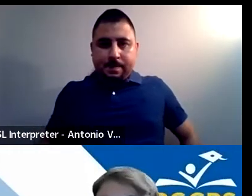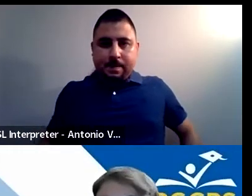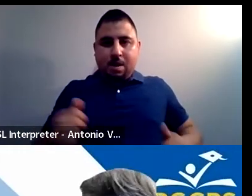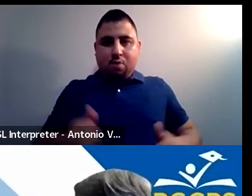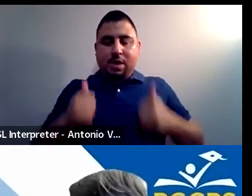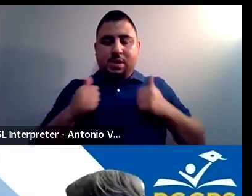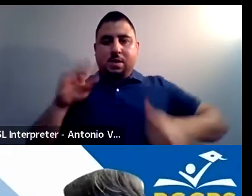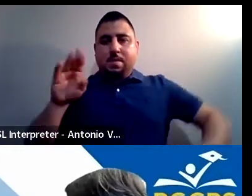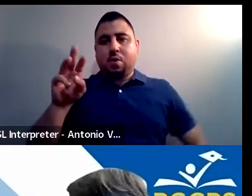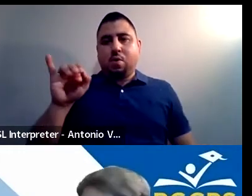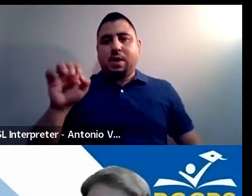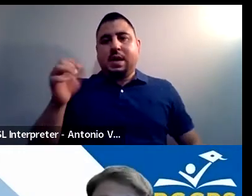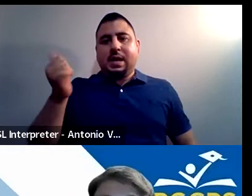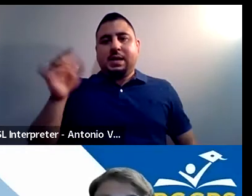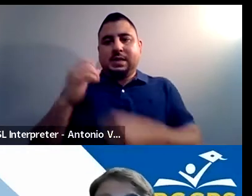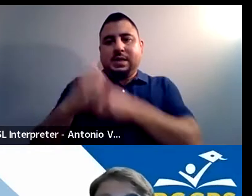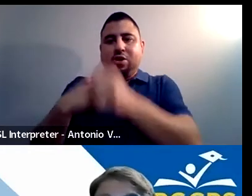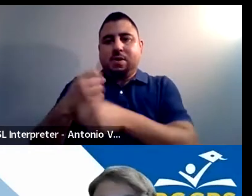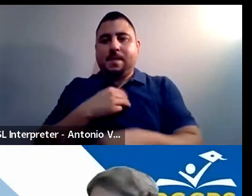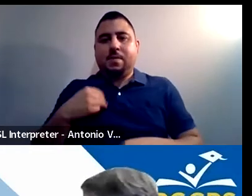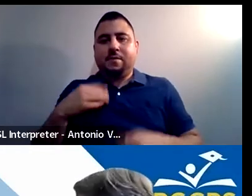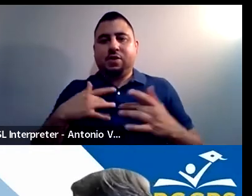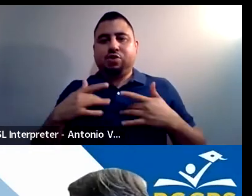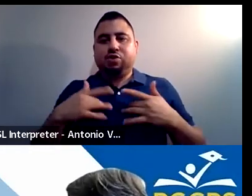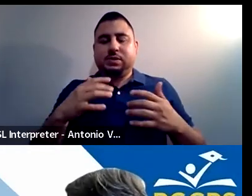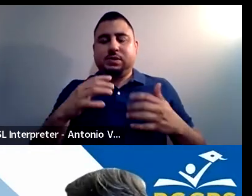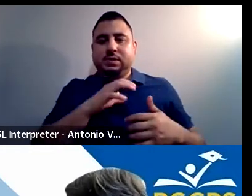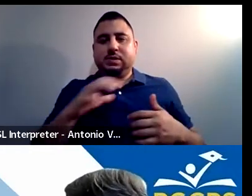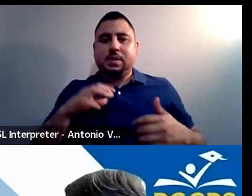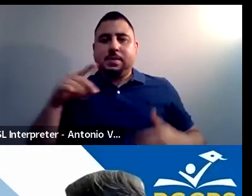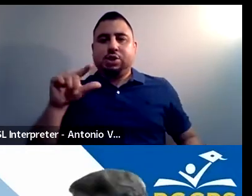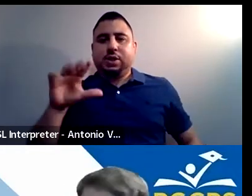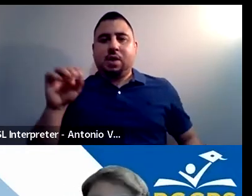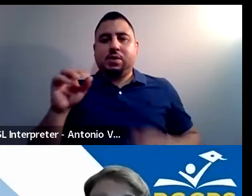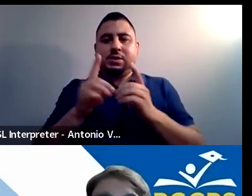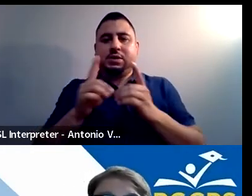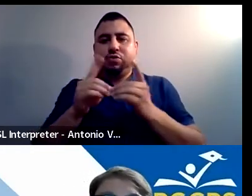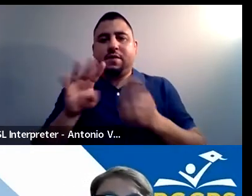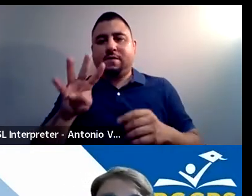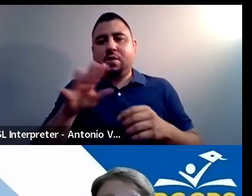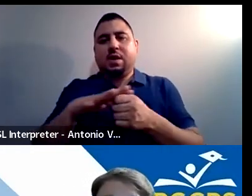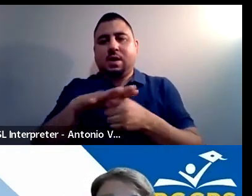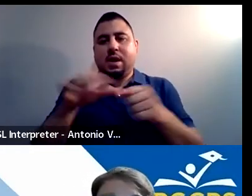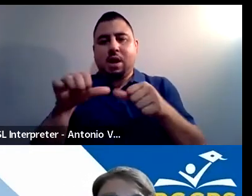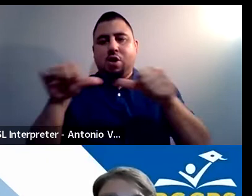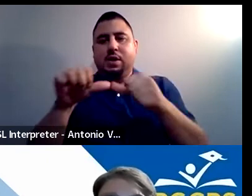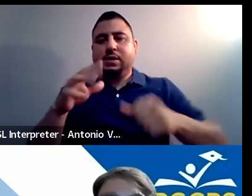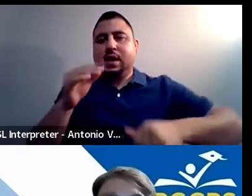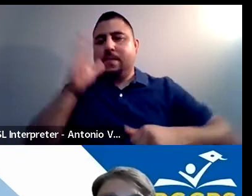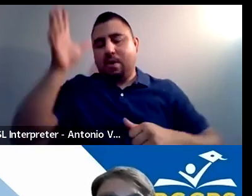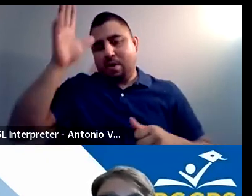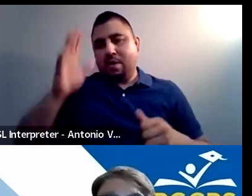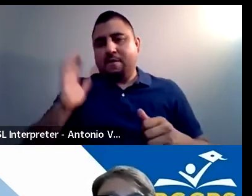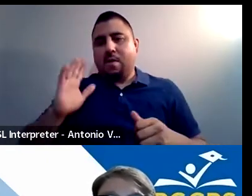resident of Bowie for about 18 years and a member of Concerned Citizens of Prince George's County, District 4 and the surrounding areas, and the parent of a